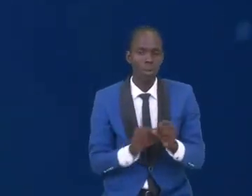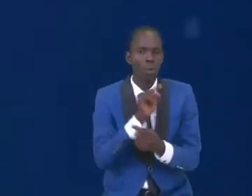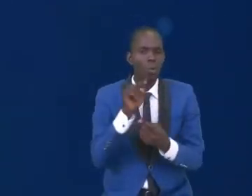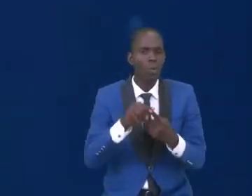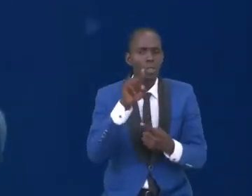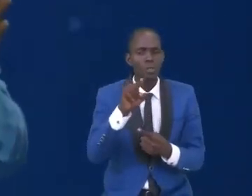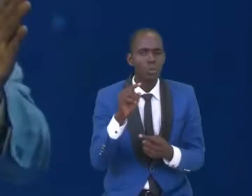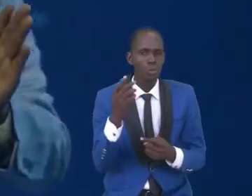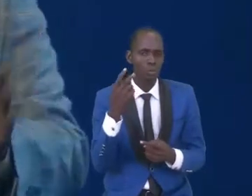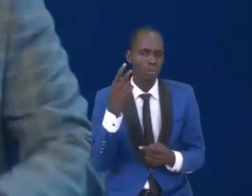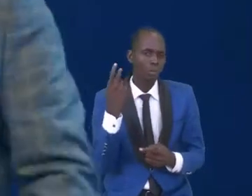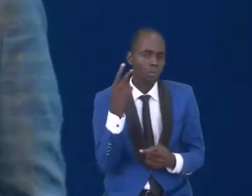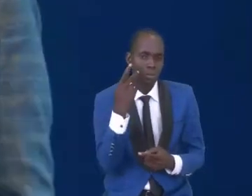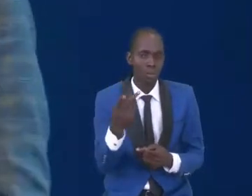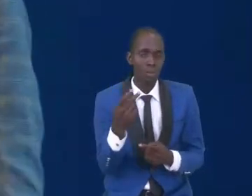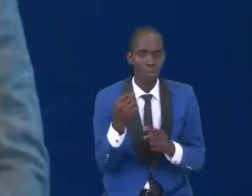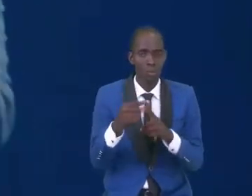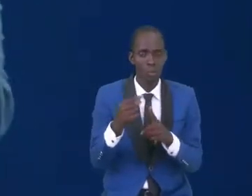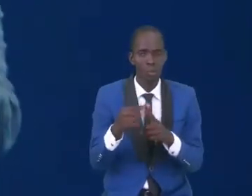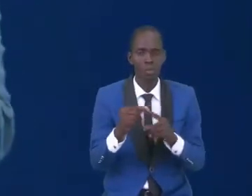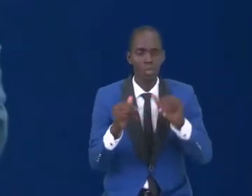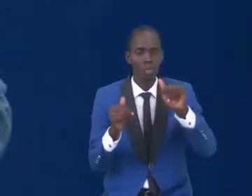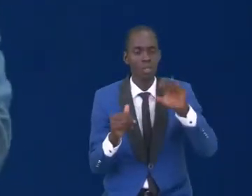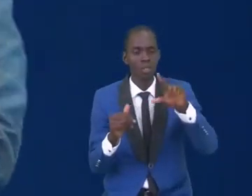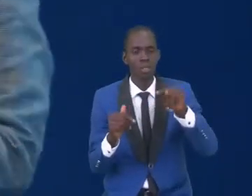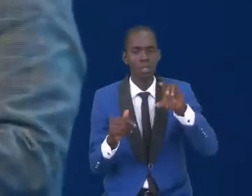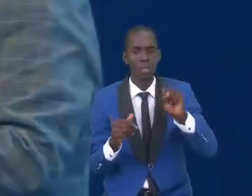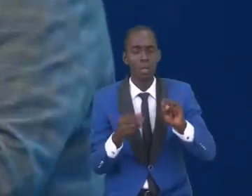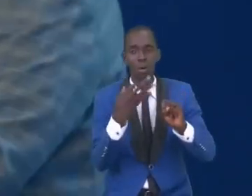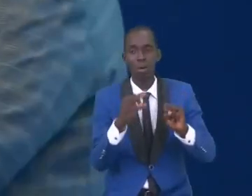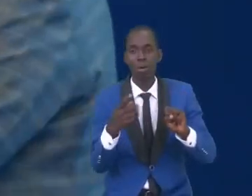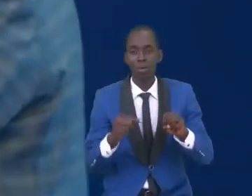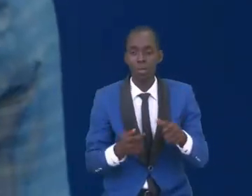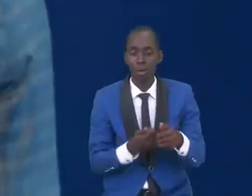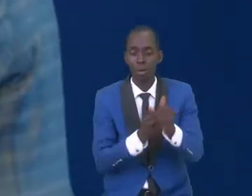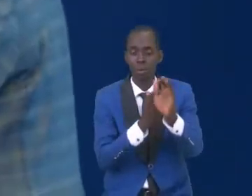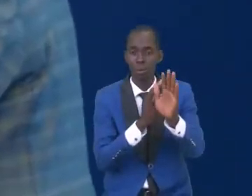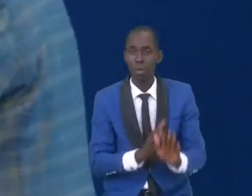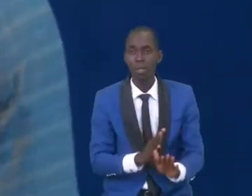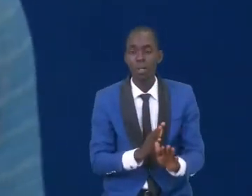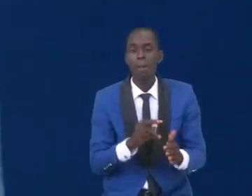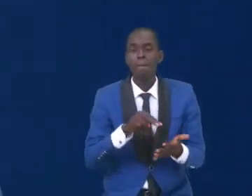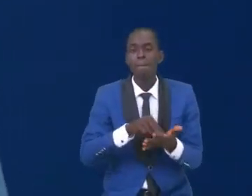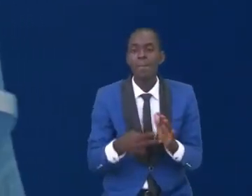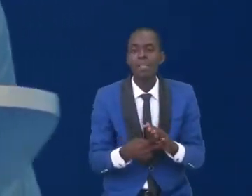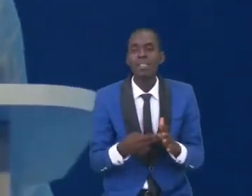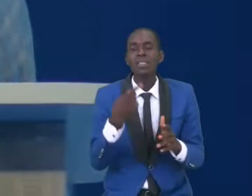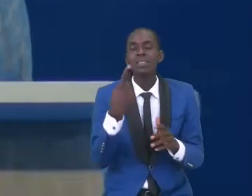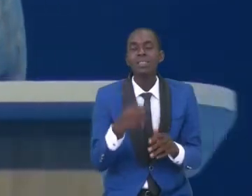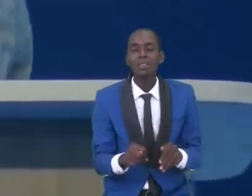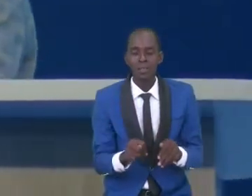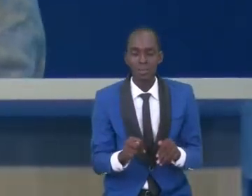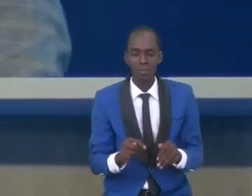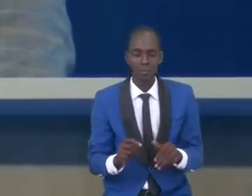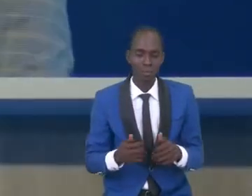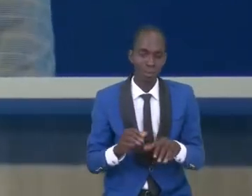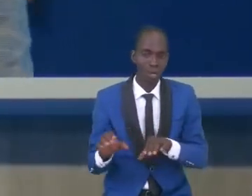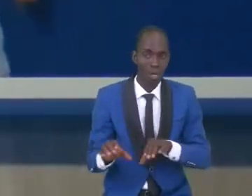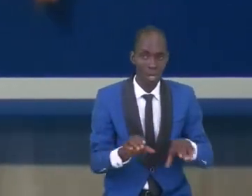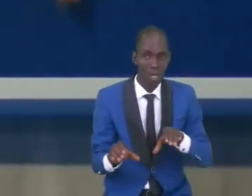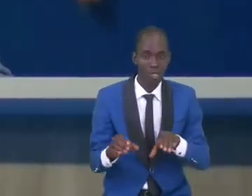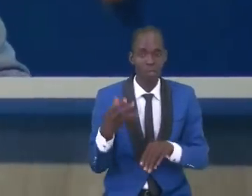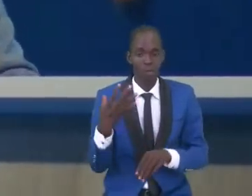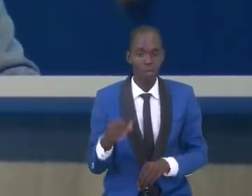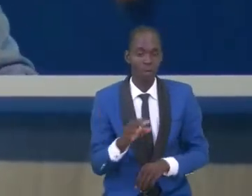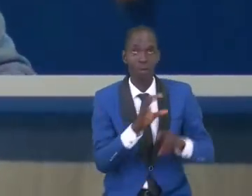the Acts of the Apostles, actually, it's the Acts of Christ by the